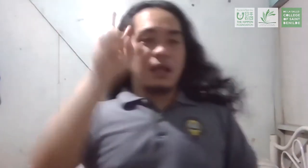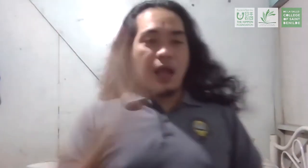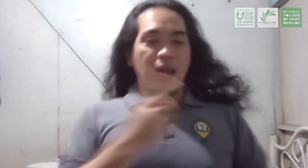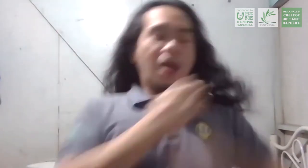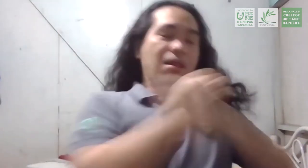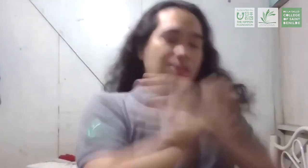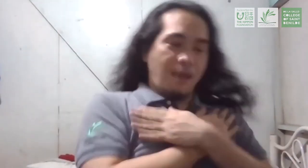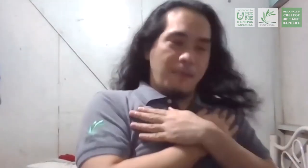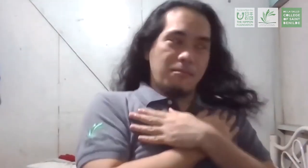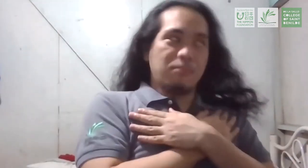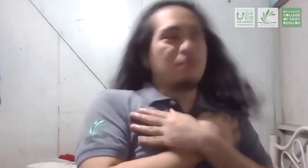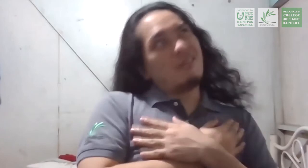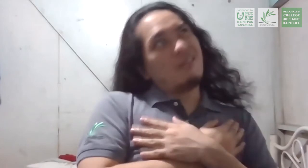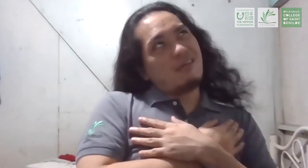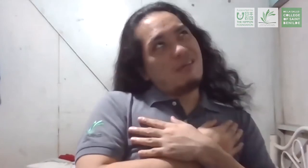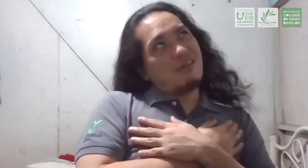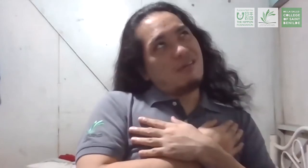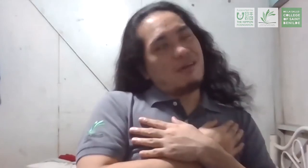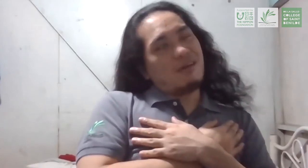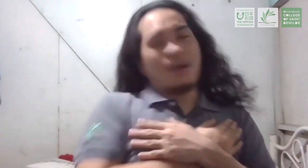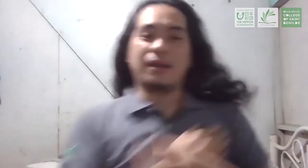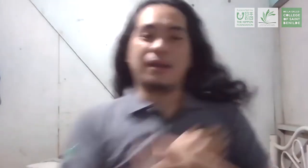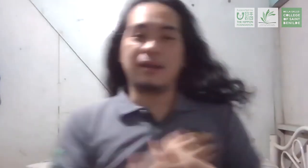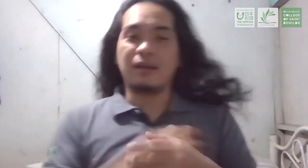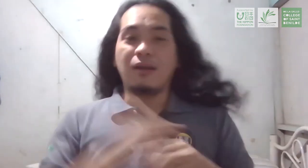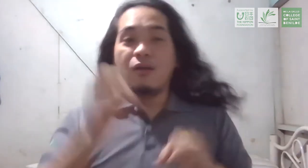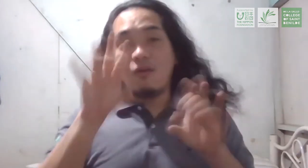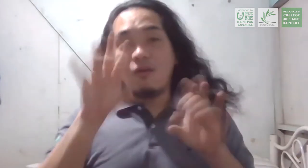we can't do Shaq, Kyla love.